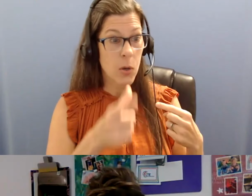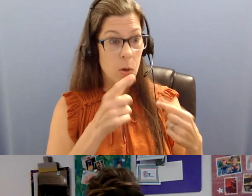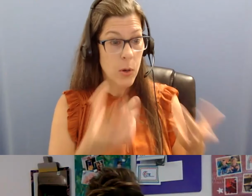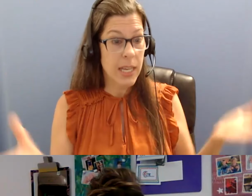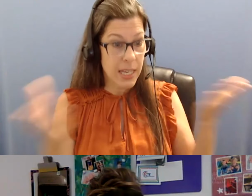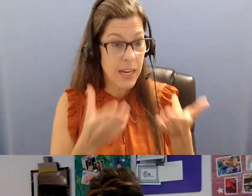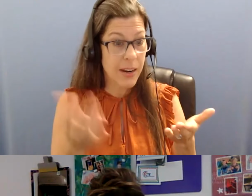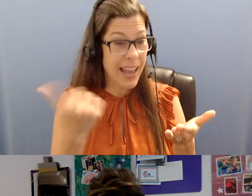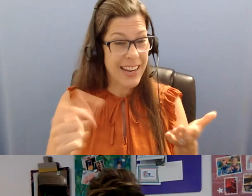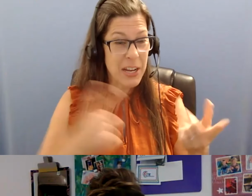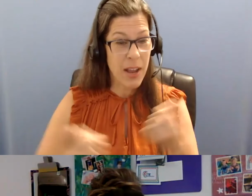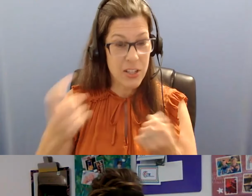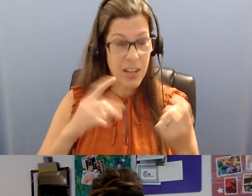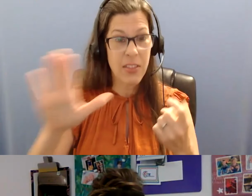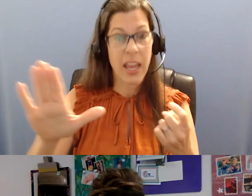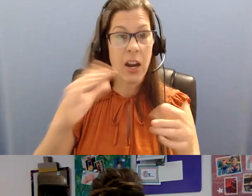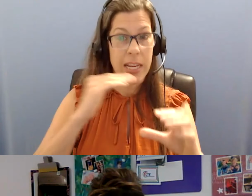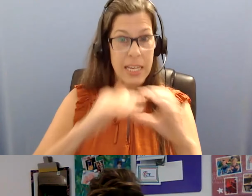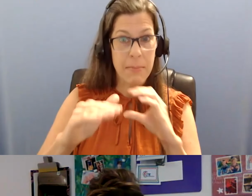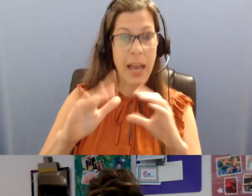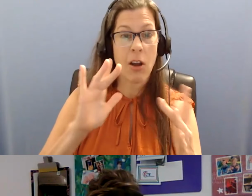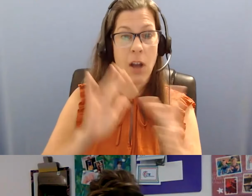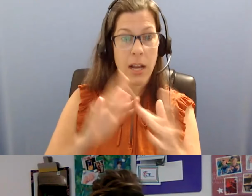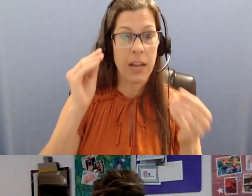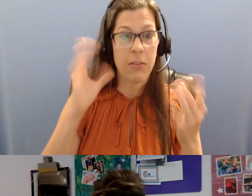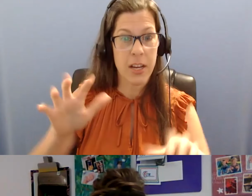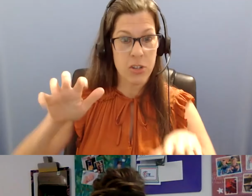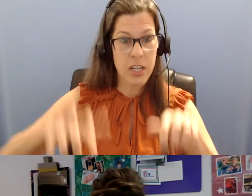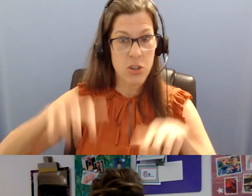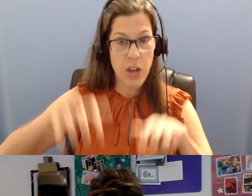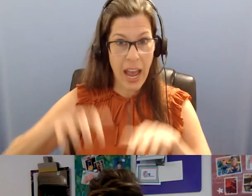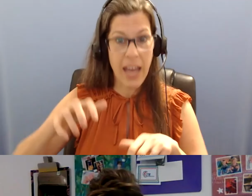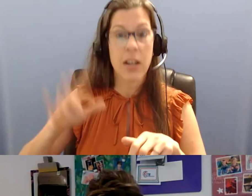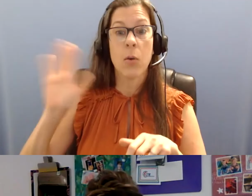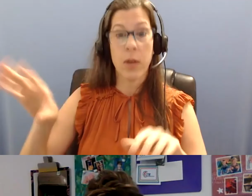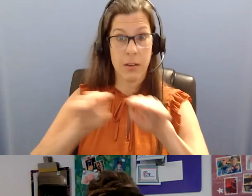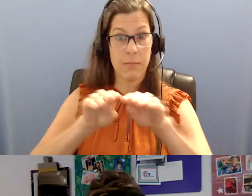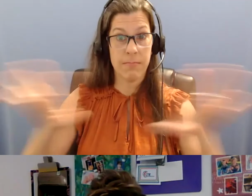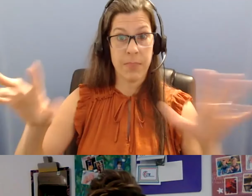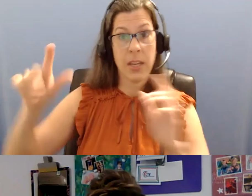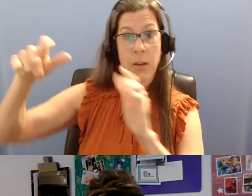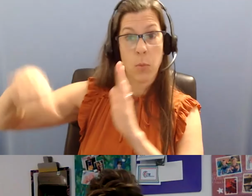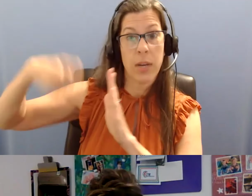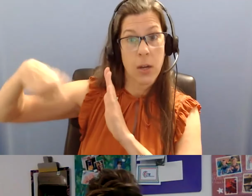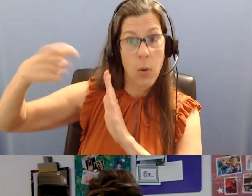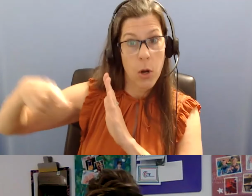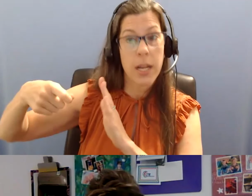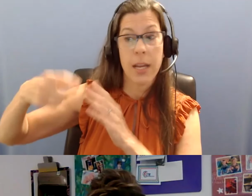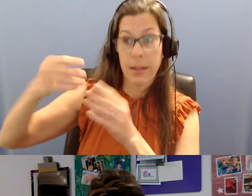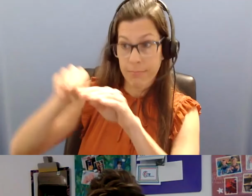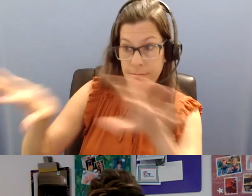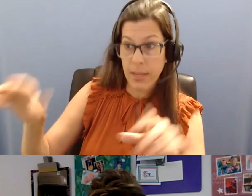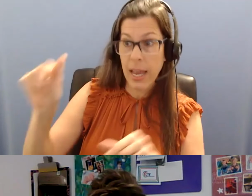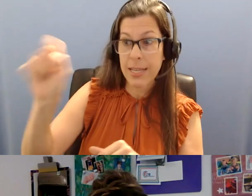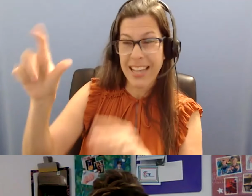contact information is in the chat, and we'll be getting this recording out to our ASL teachers as soon as